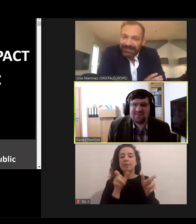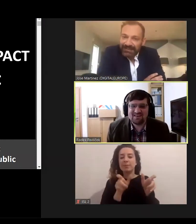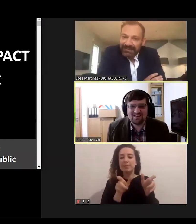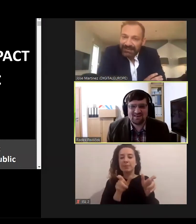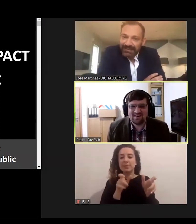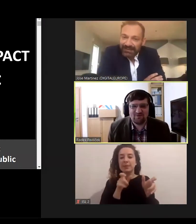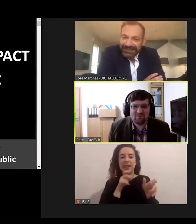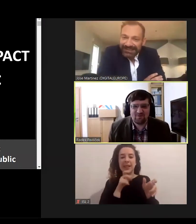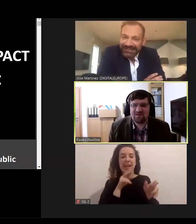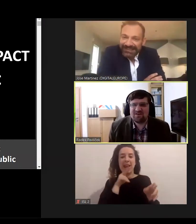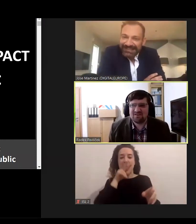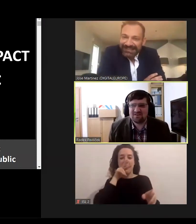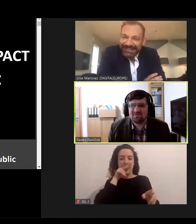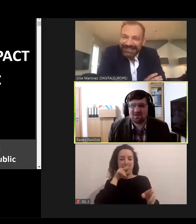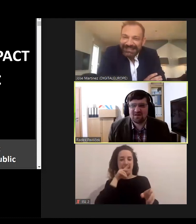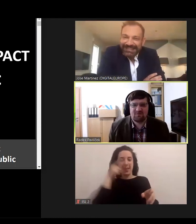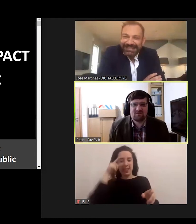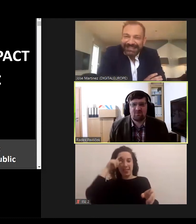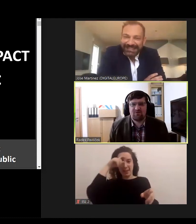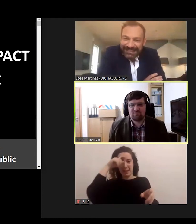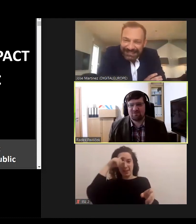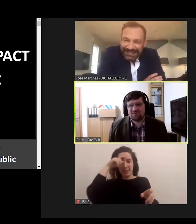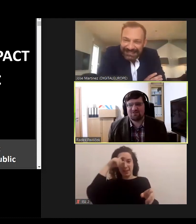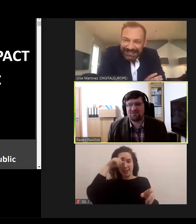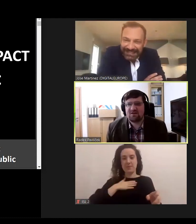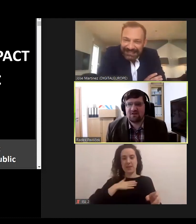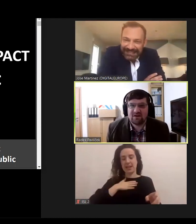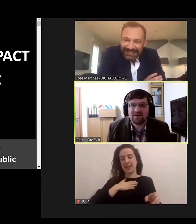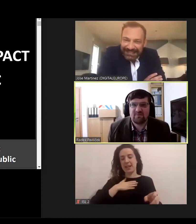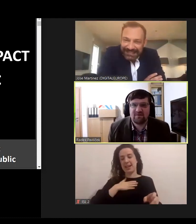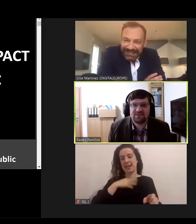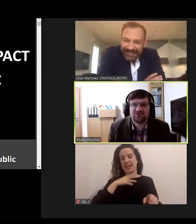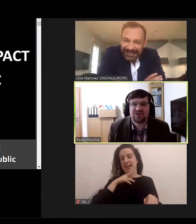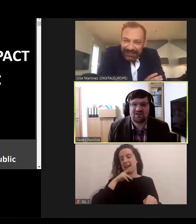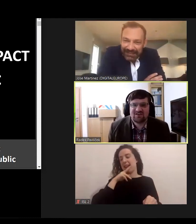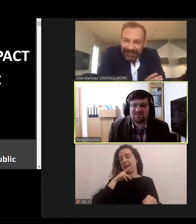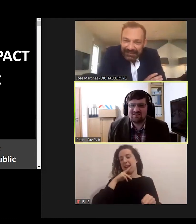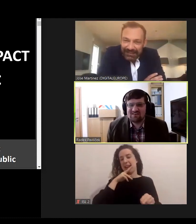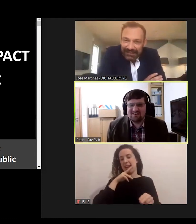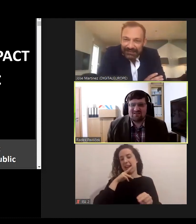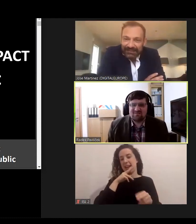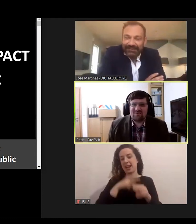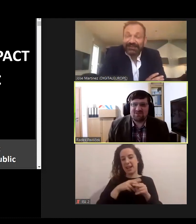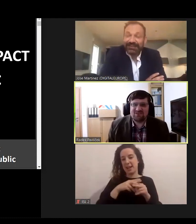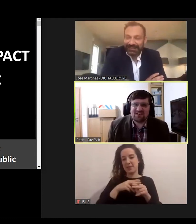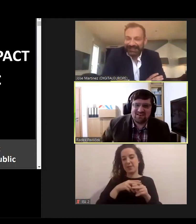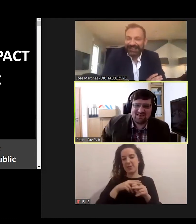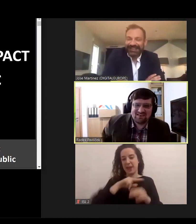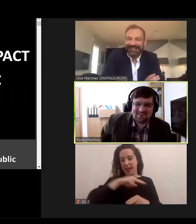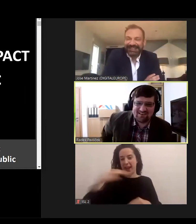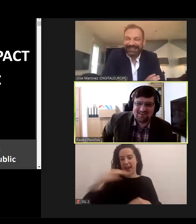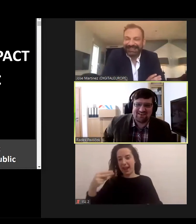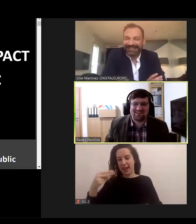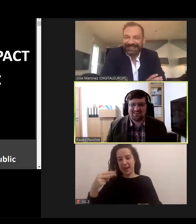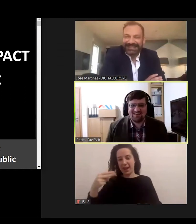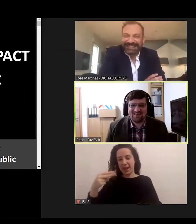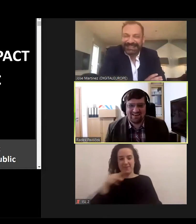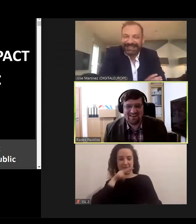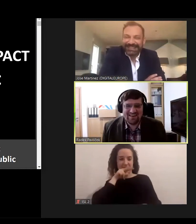technology expert with more than 20 years experience. He has been working at Tiresia Center at